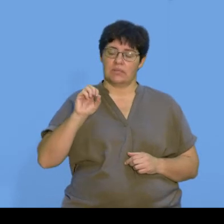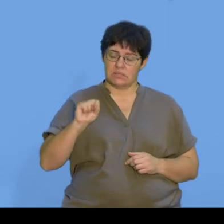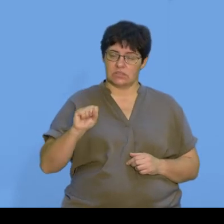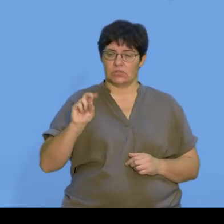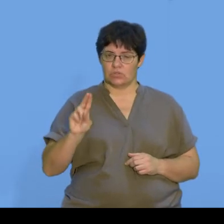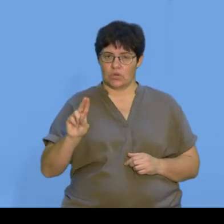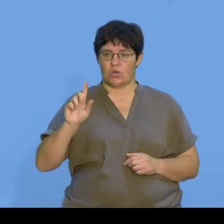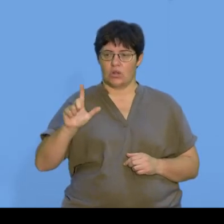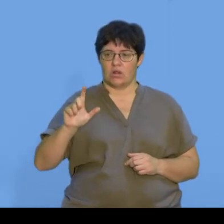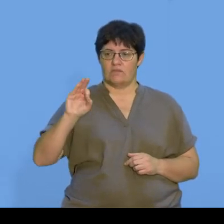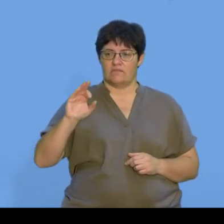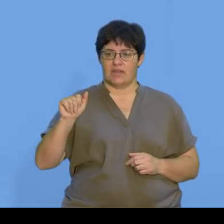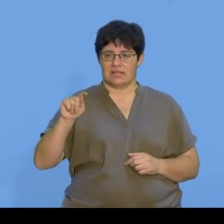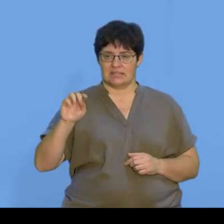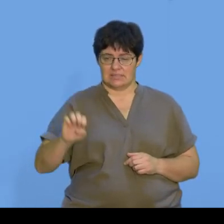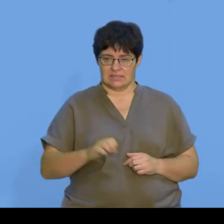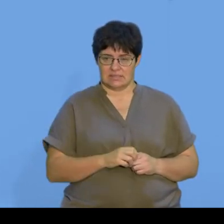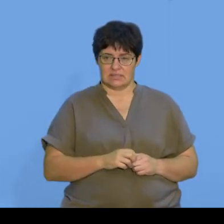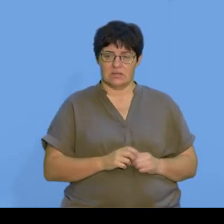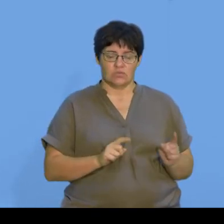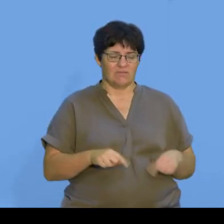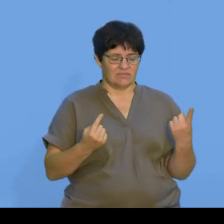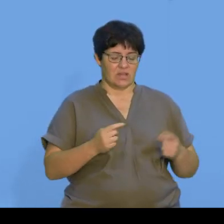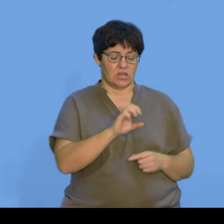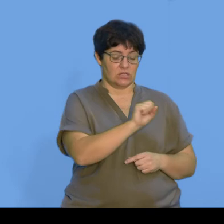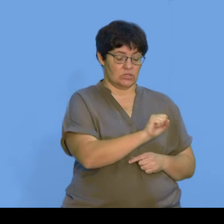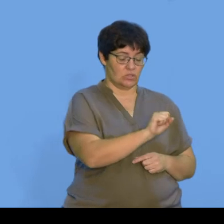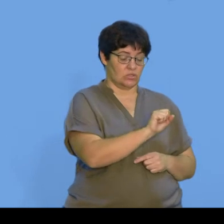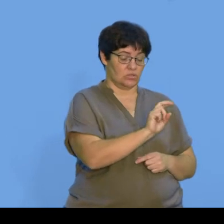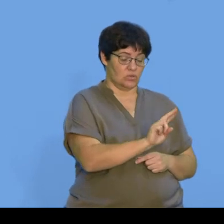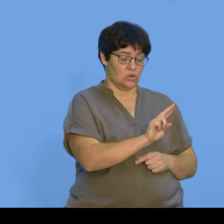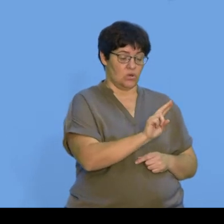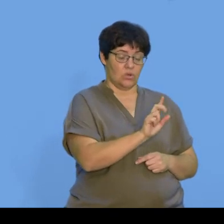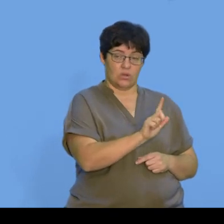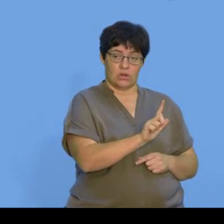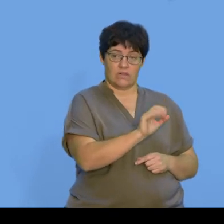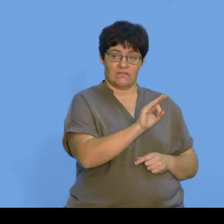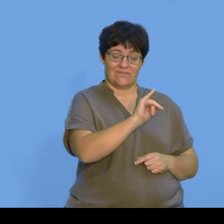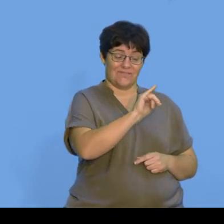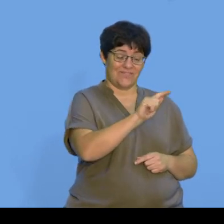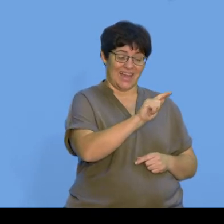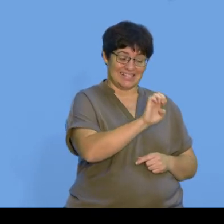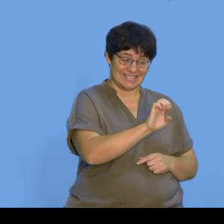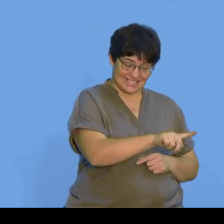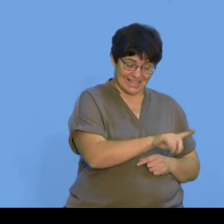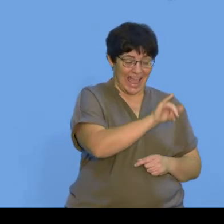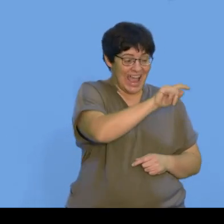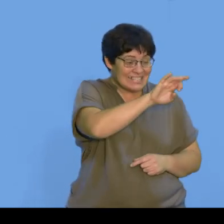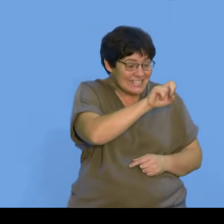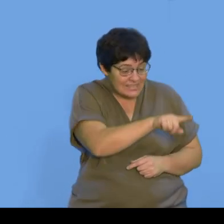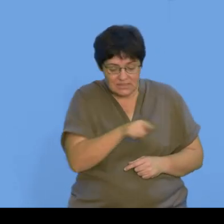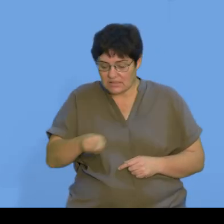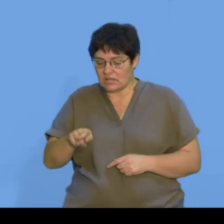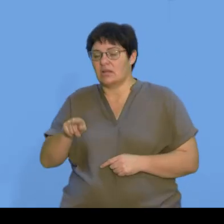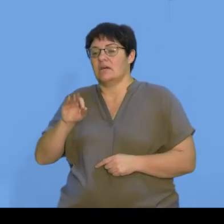the difference. So the difference lies in the complex polyatomic ion there. Okay, so you just check that